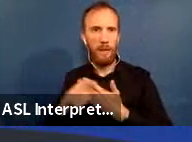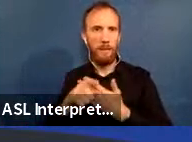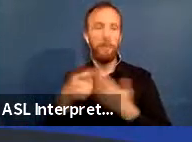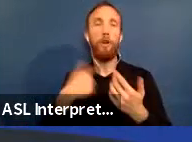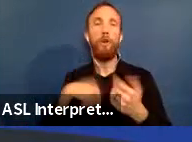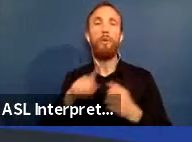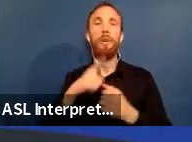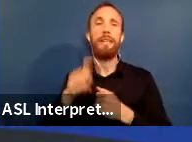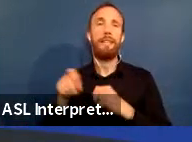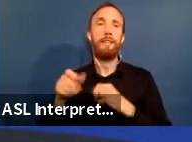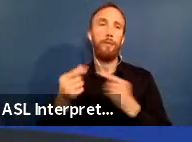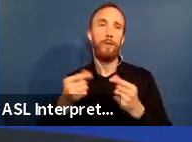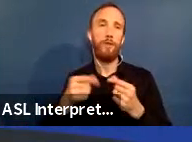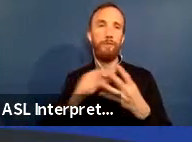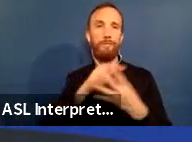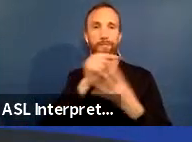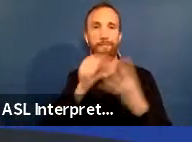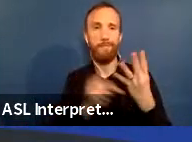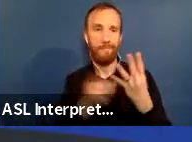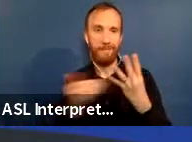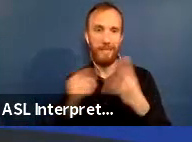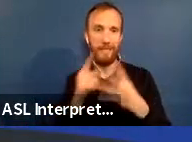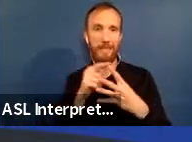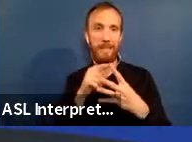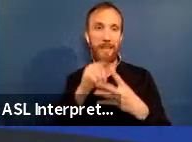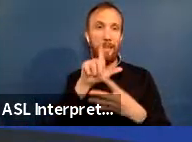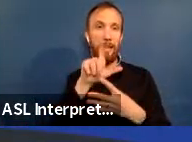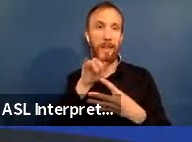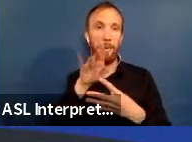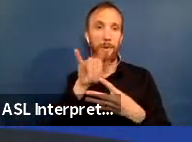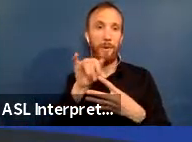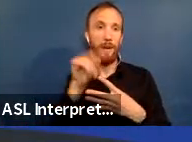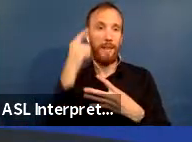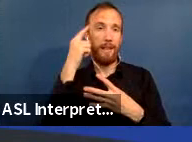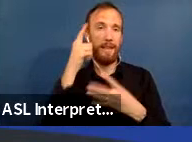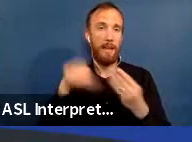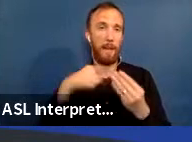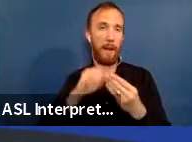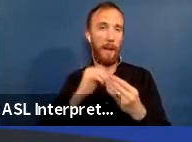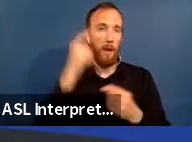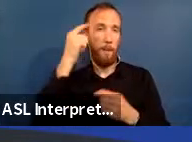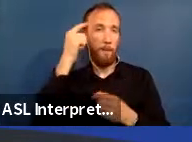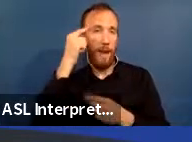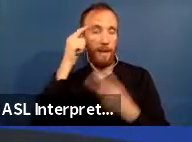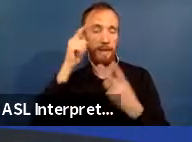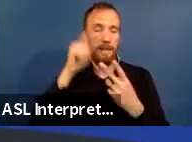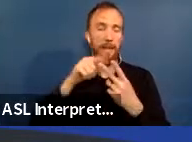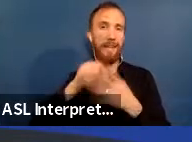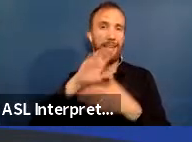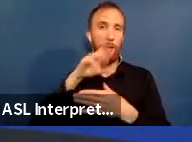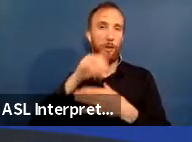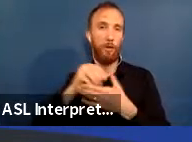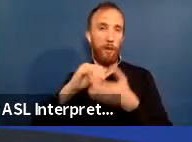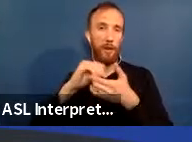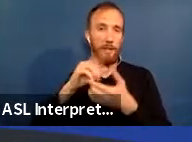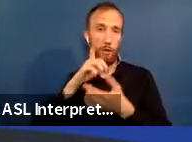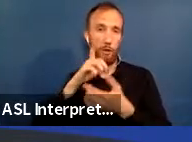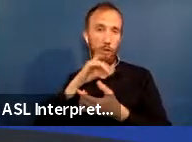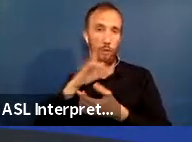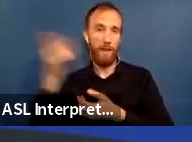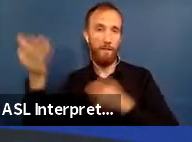are asking us to do. Liberatory thinking is about our mindsets. Inclusive partnerships are about who we invite to the table,